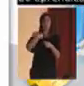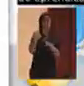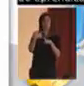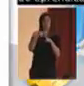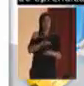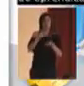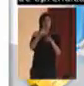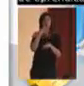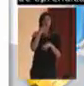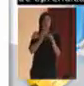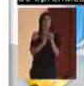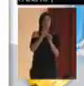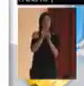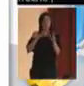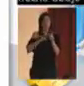access, this